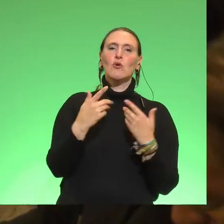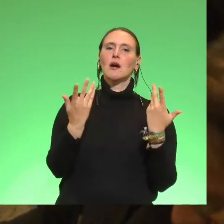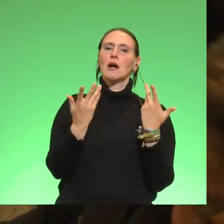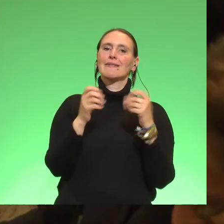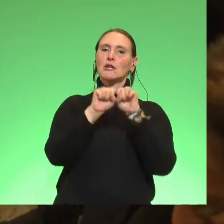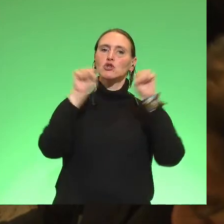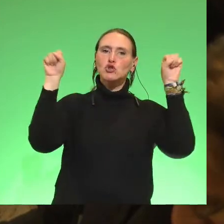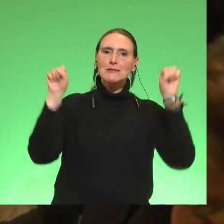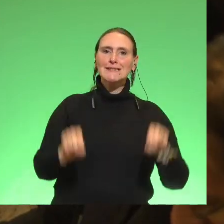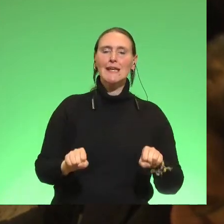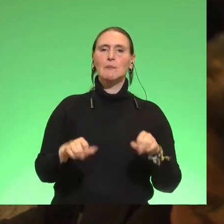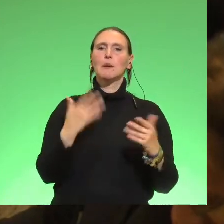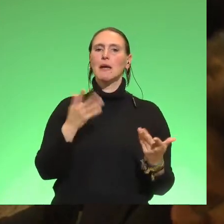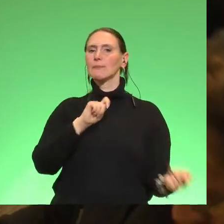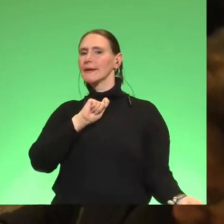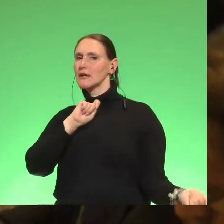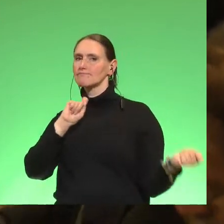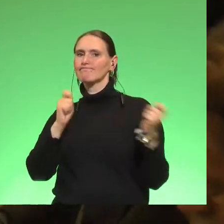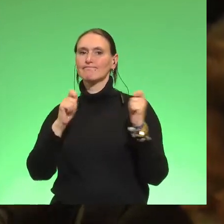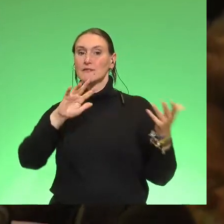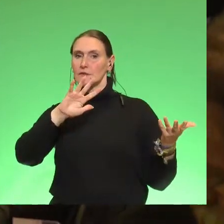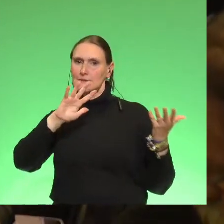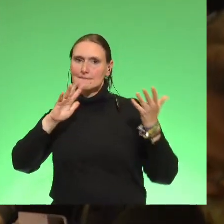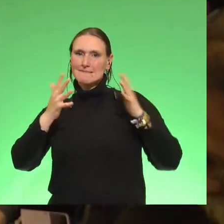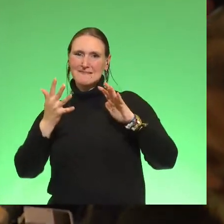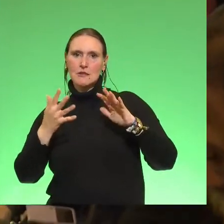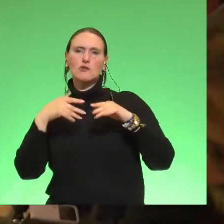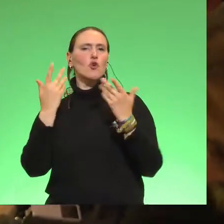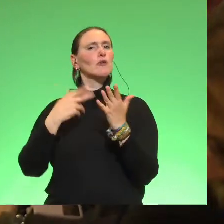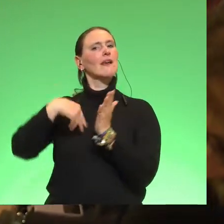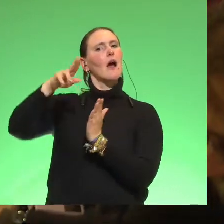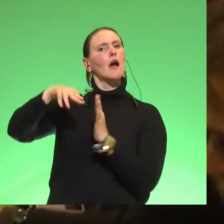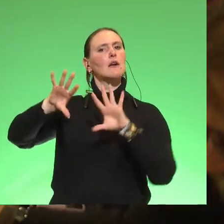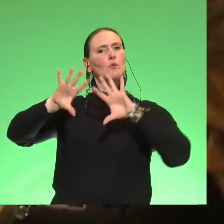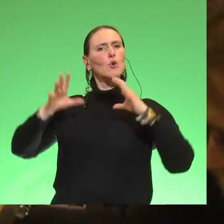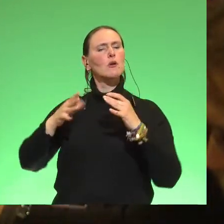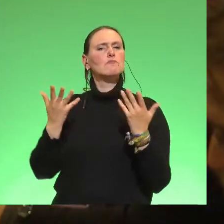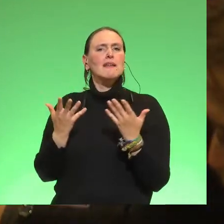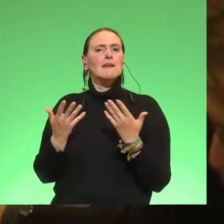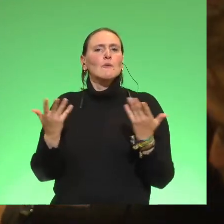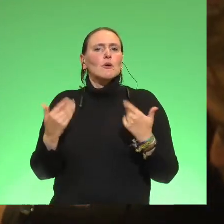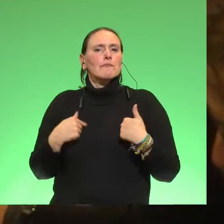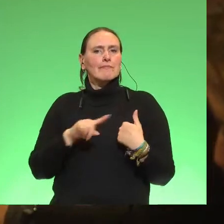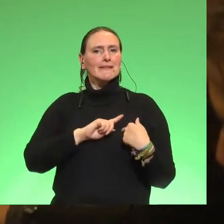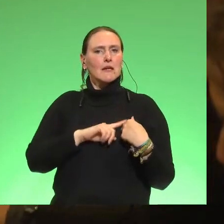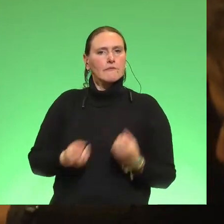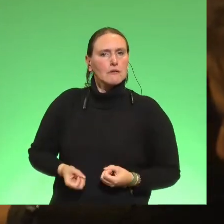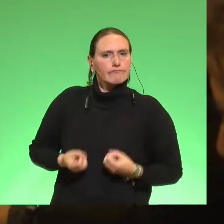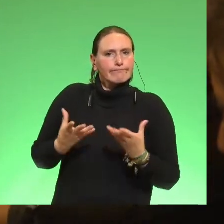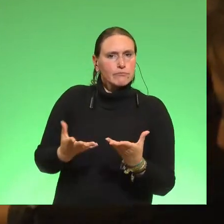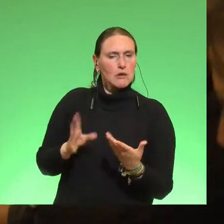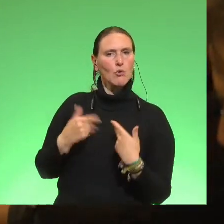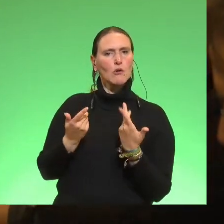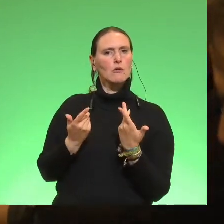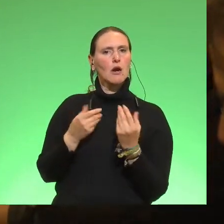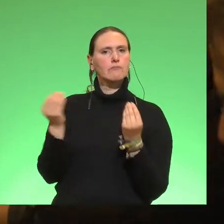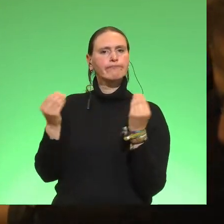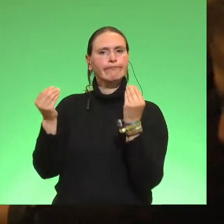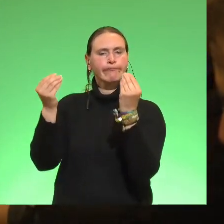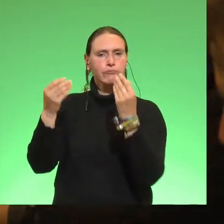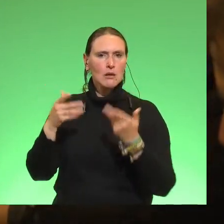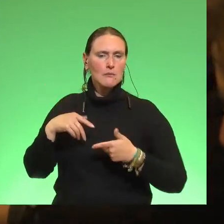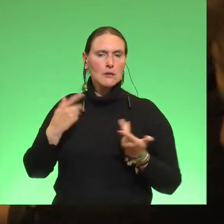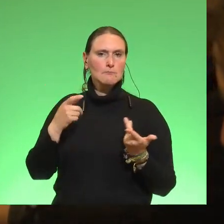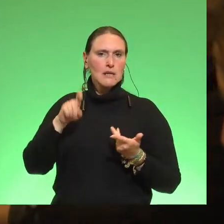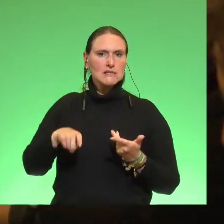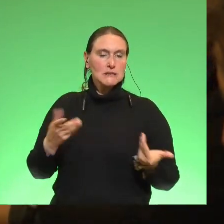systemic change in the art world. I want to don't make it too large, but like 4 or 5 points where we now